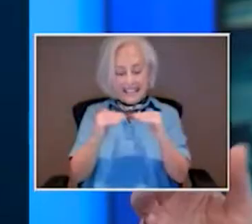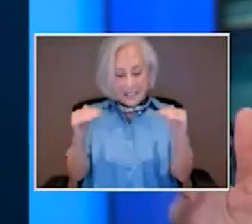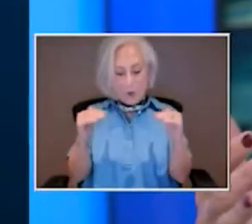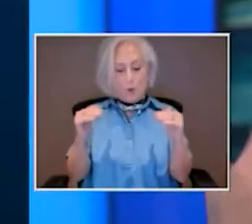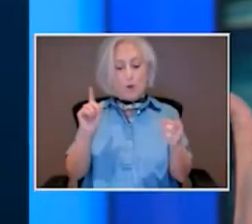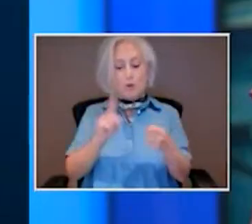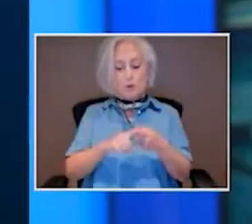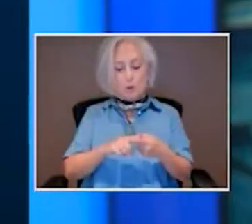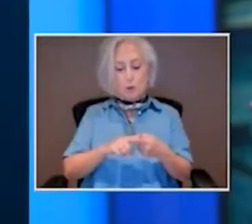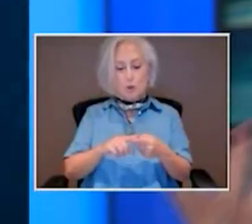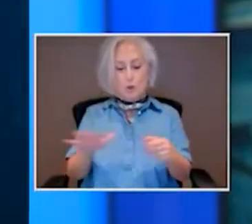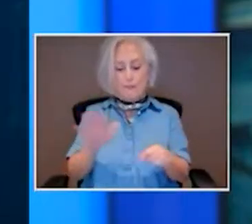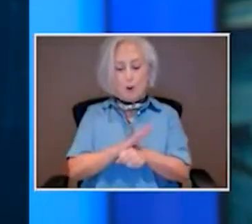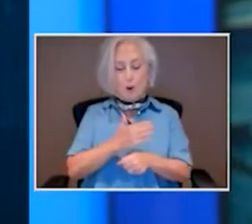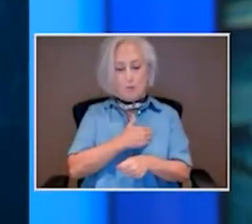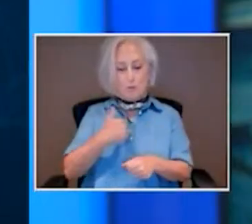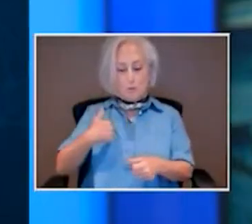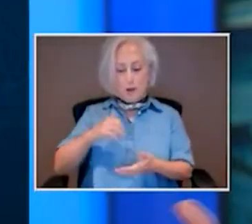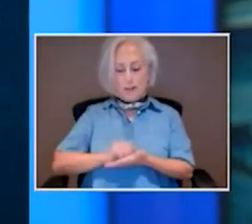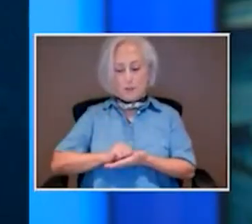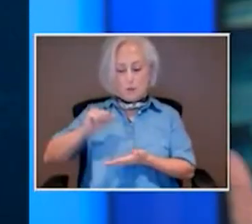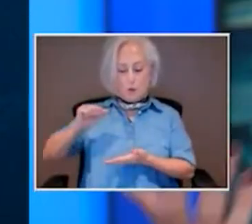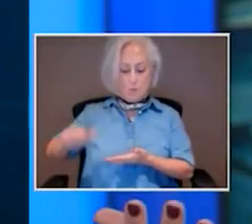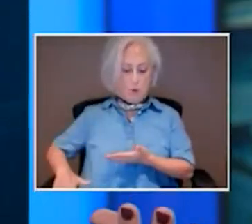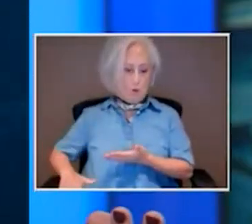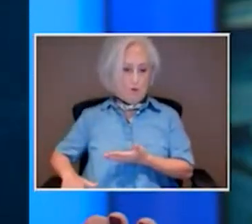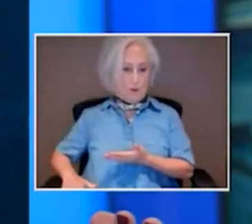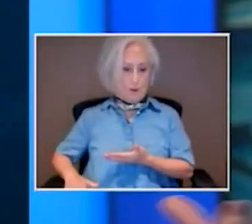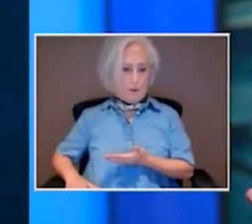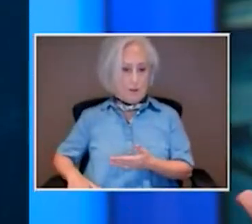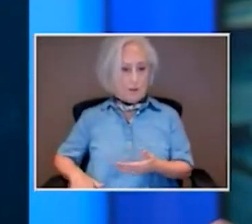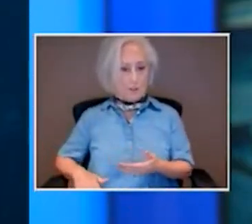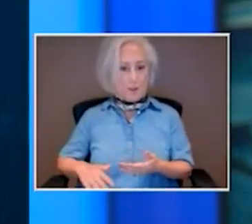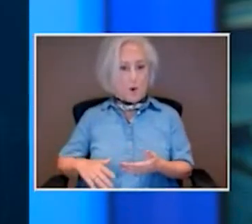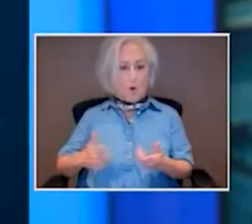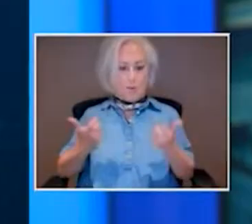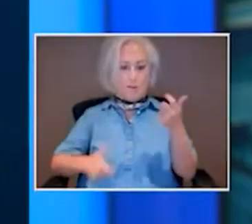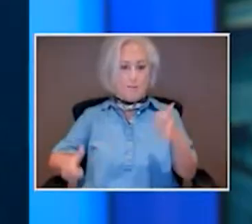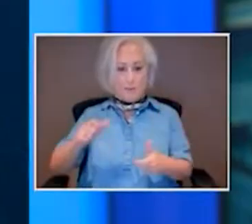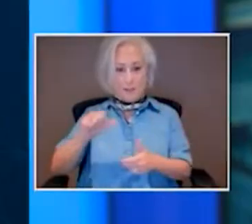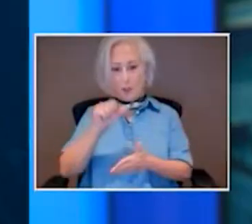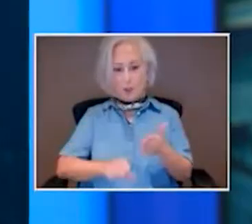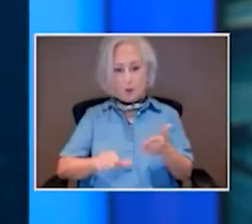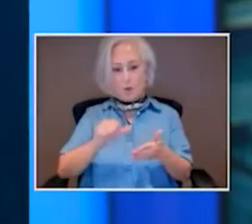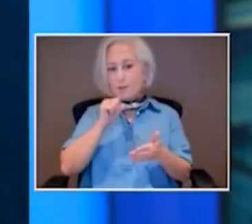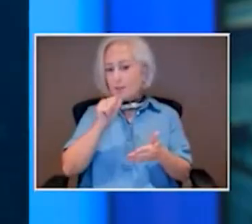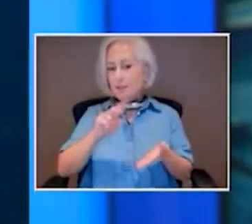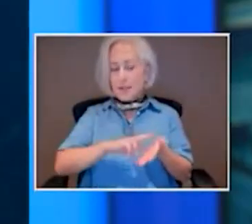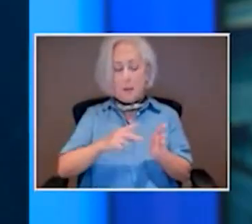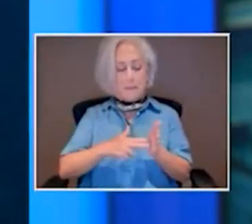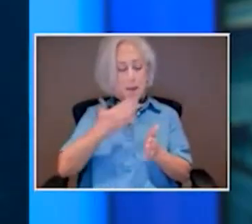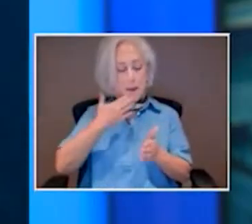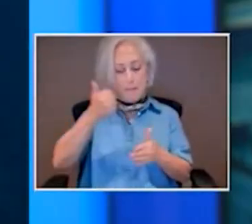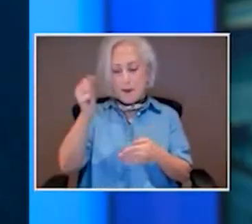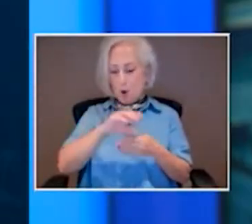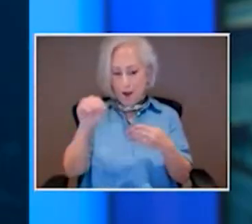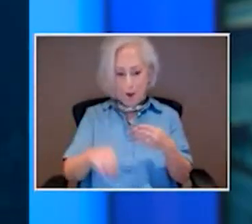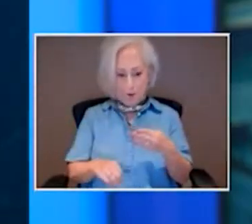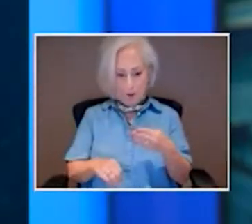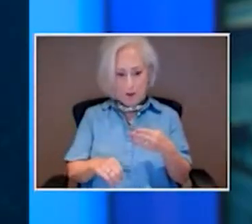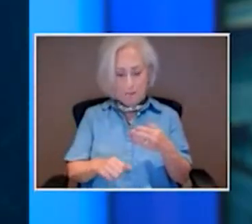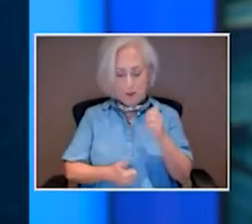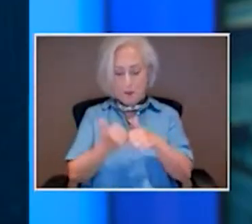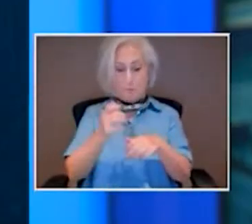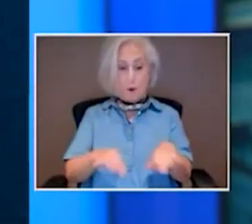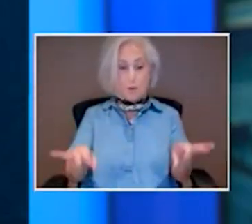mastectomy. So me taking off the breast, doing bigger surgery, doesn't make a better outcome for patients. The key is that we